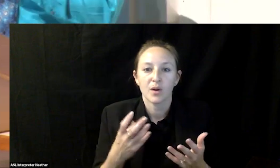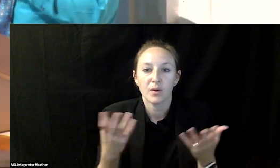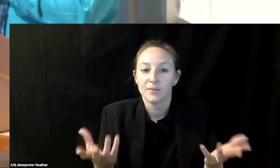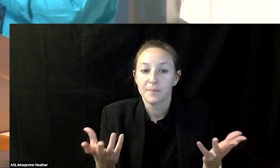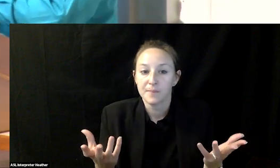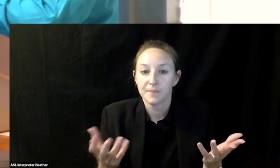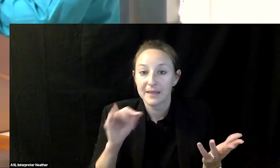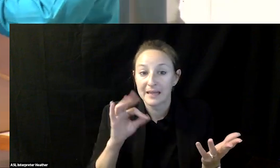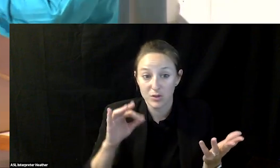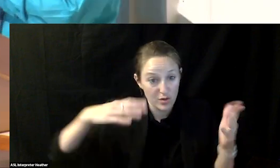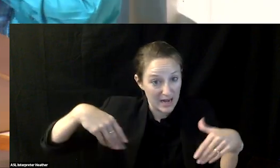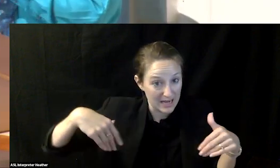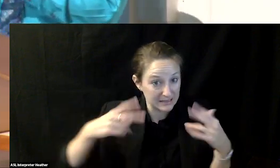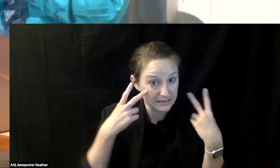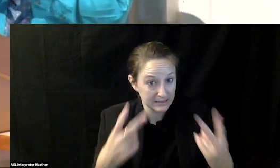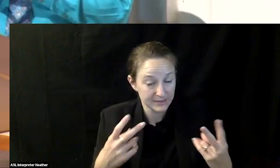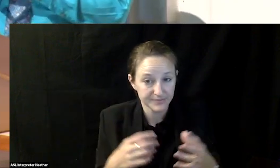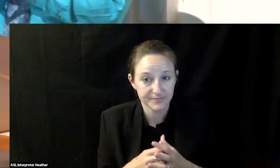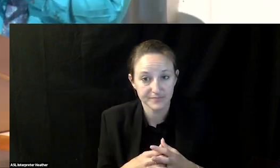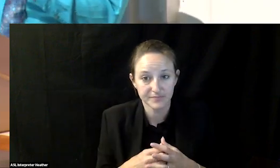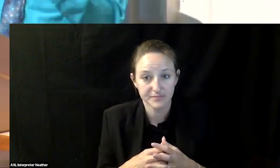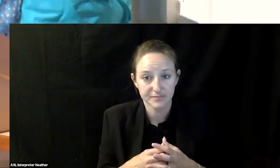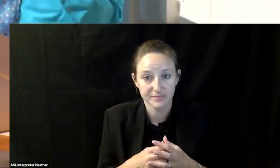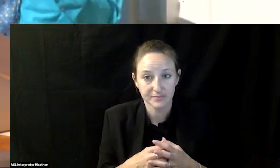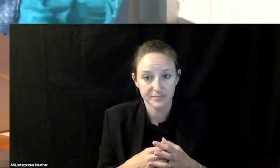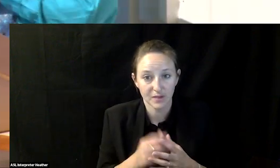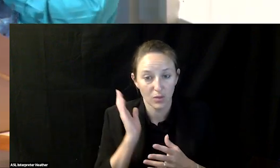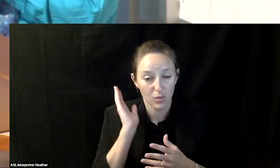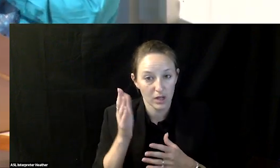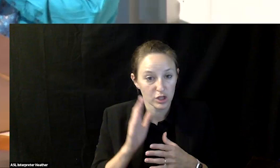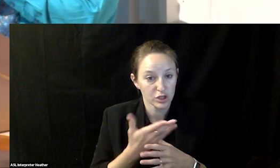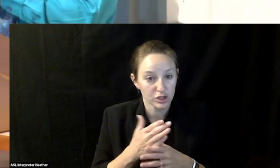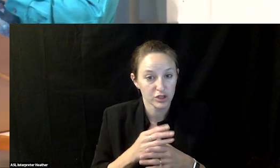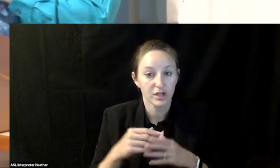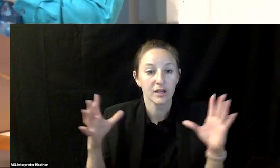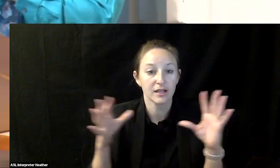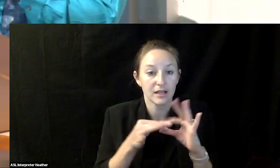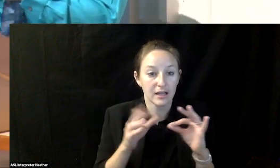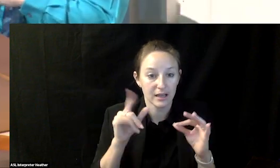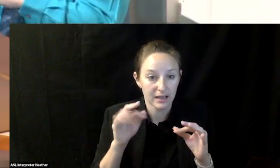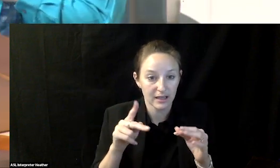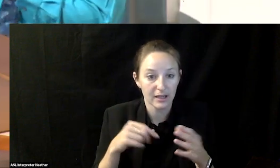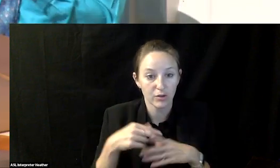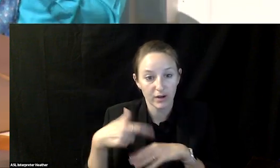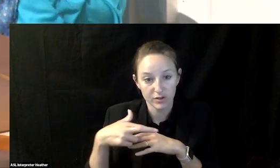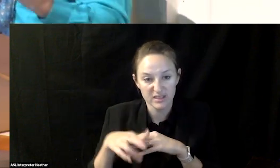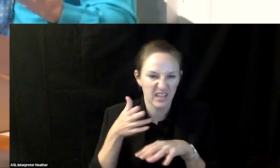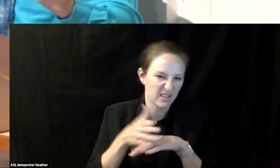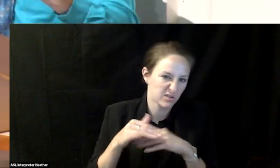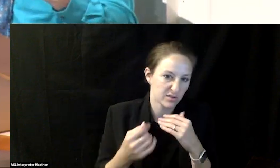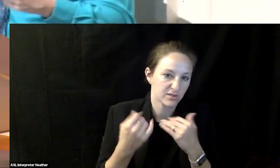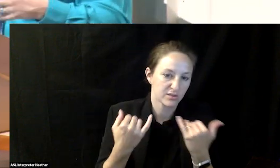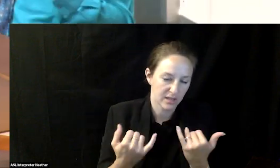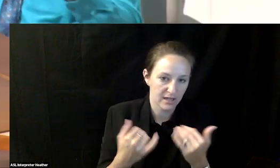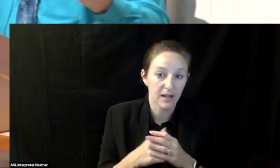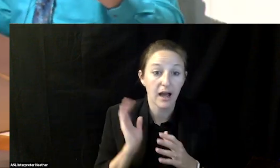if you have not seen, we will share links and references after today. But our